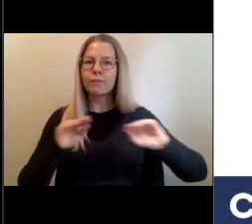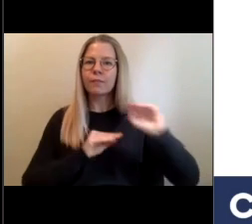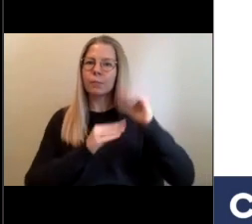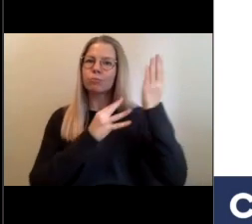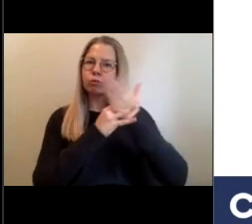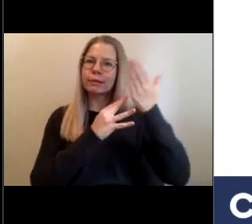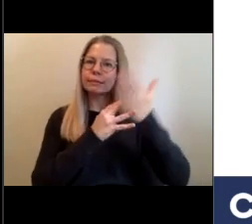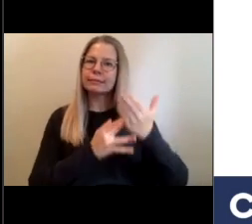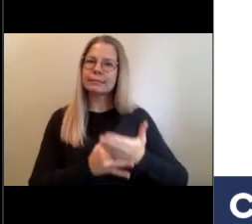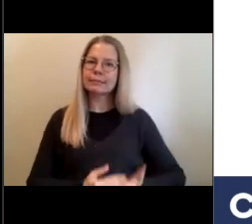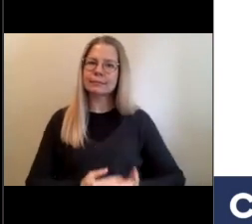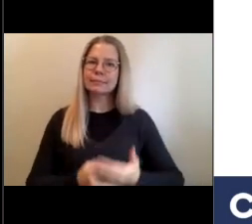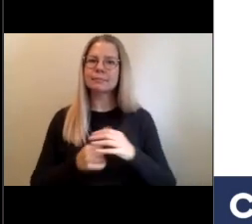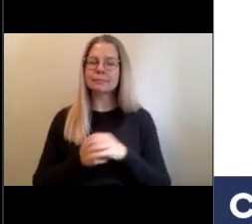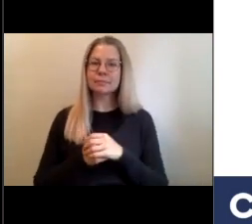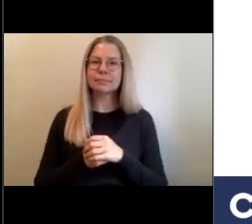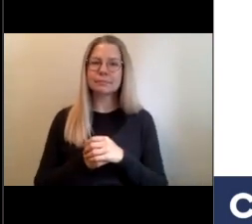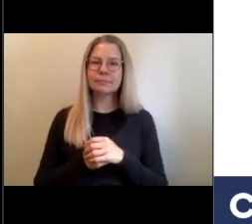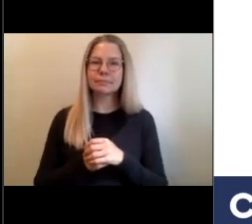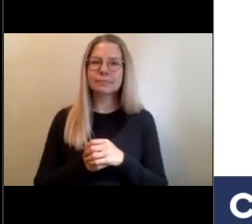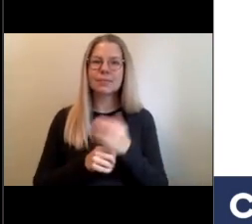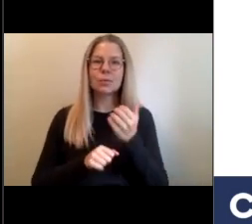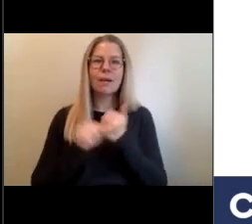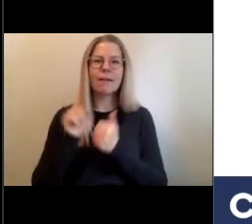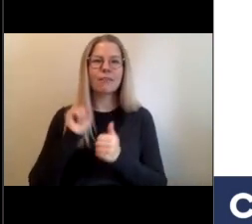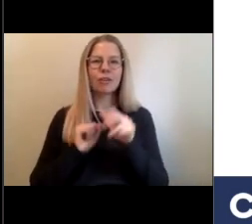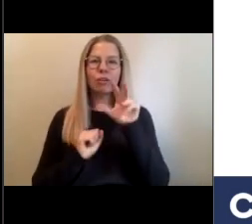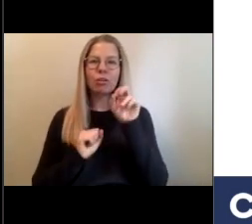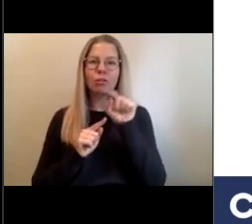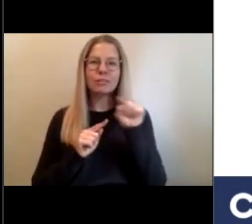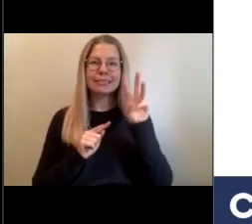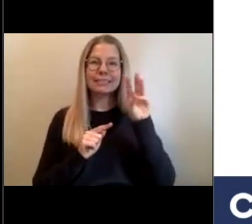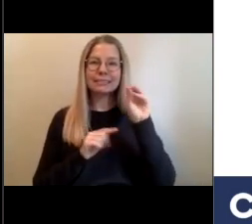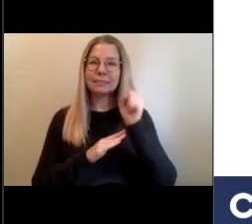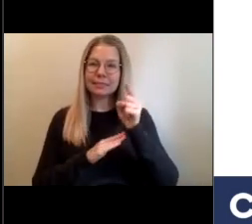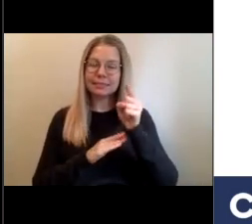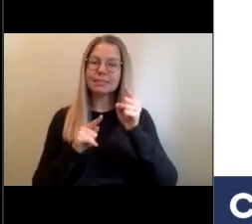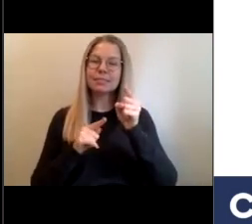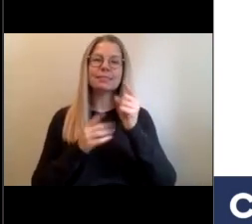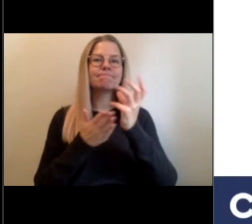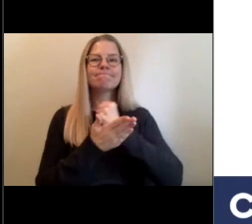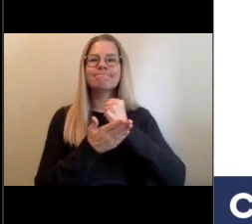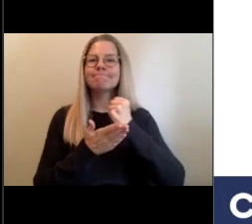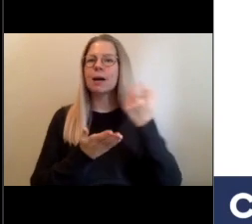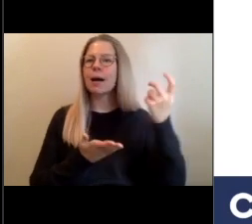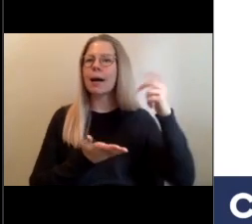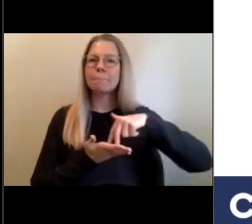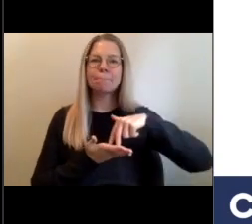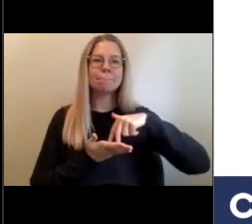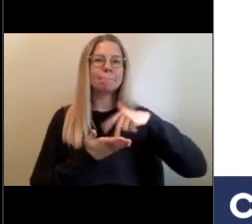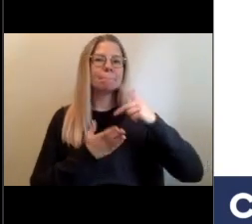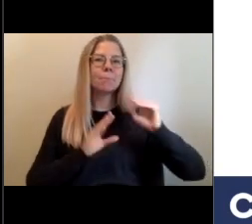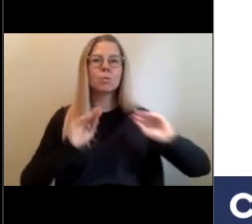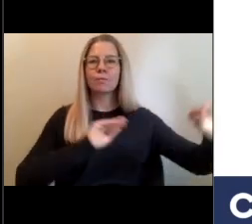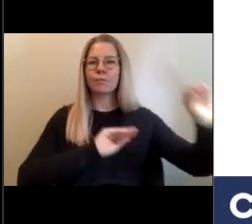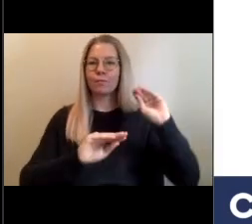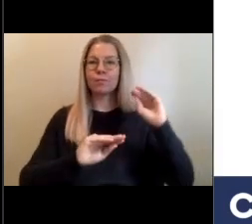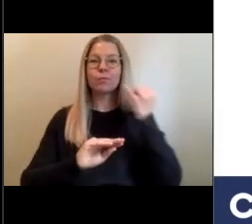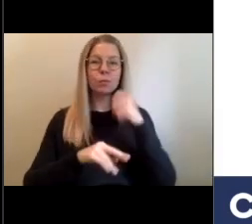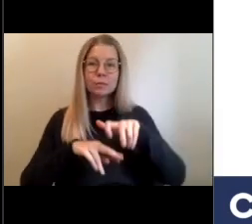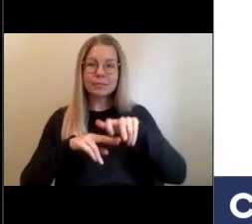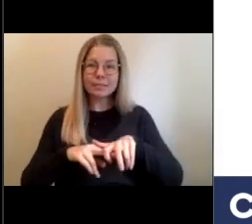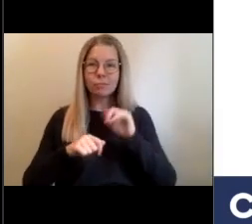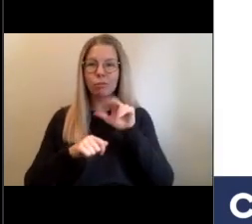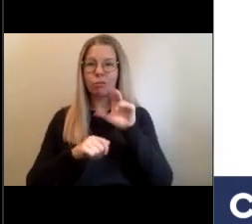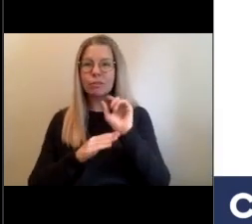is break up sedentary time every 30 to 60 minutes. So if you've been sitting down for 30 to 60